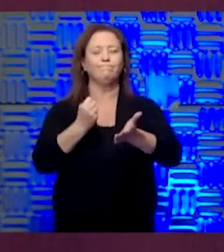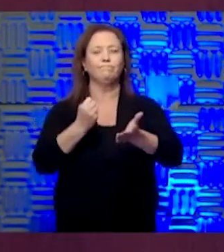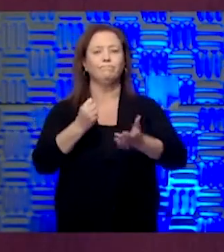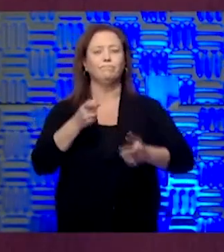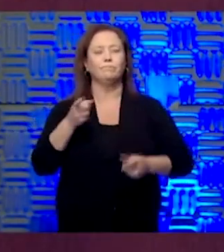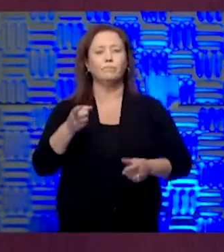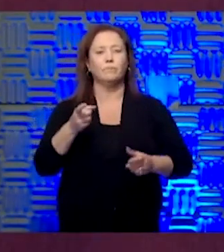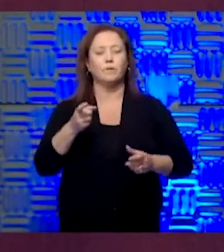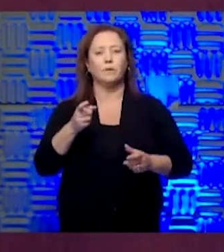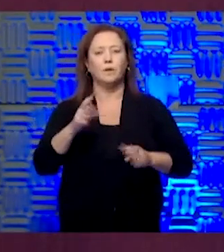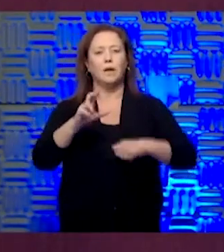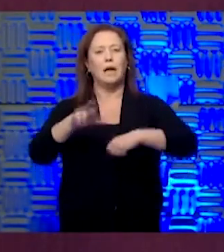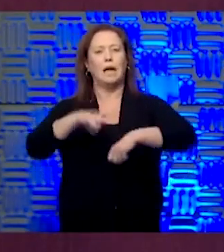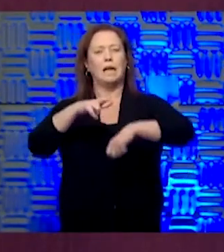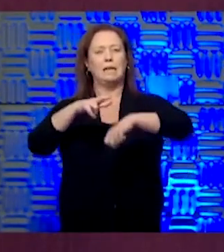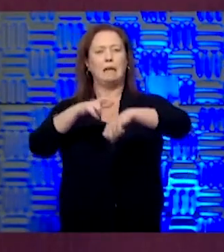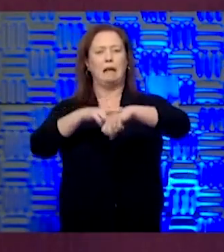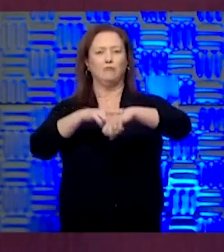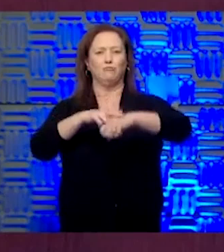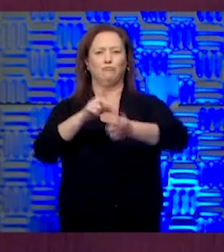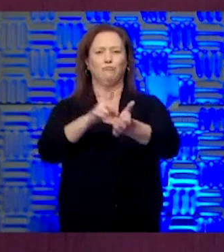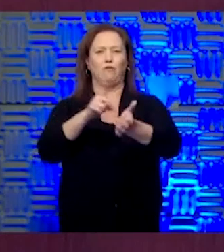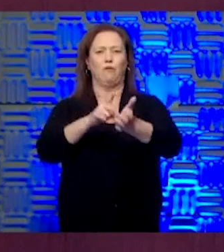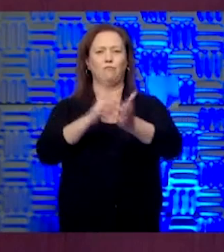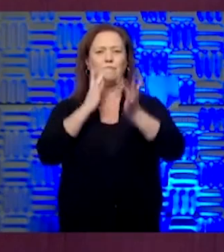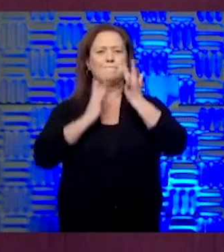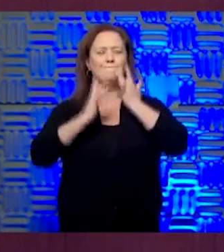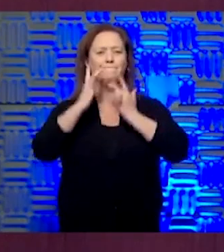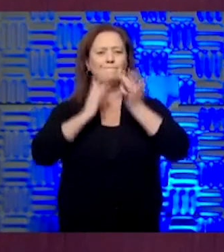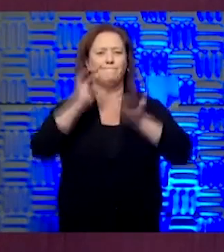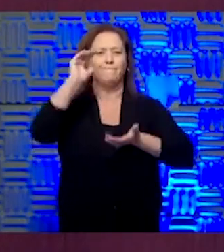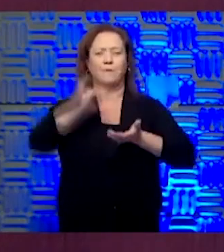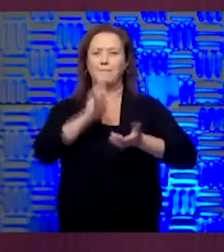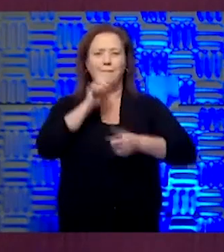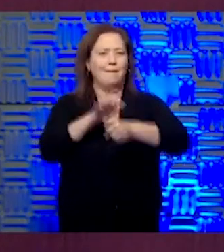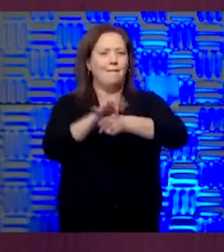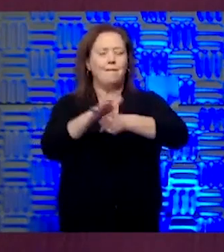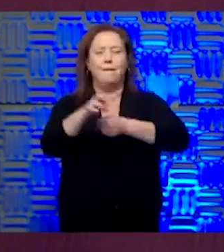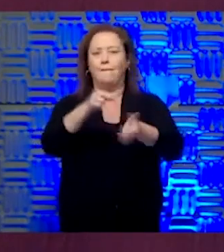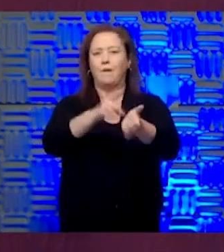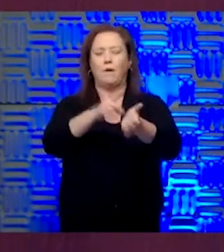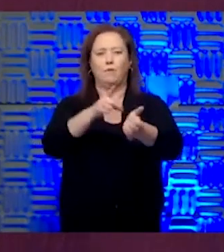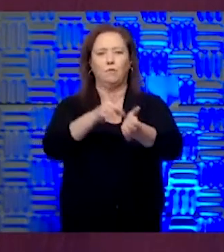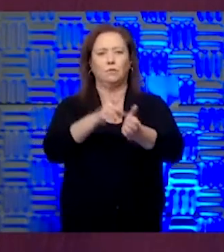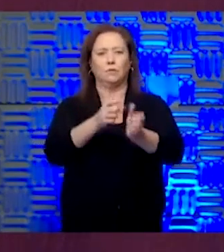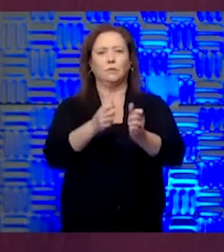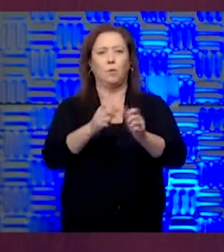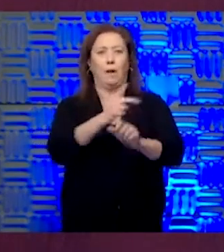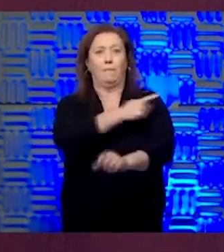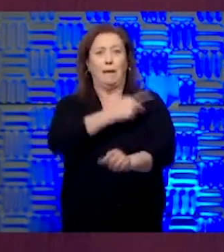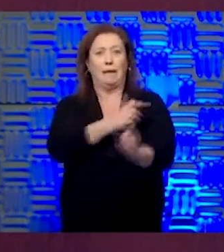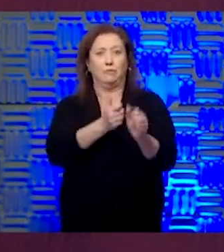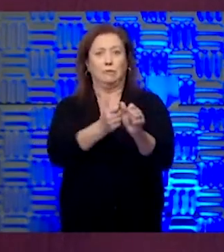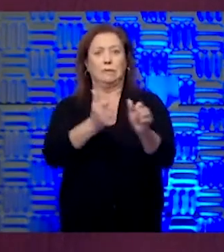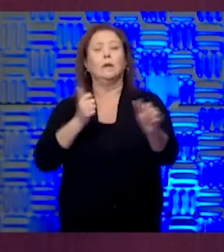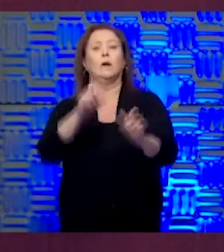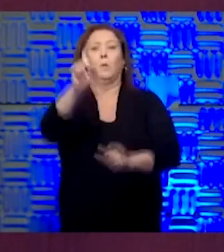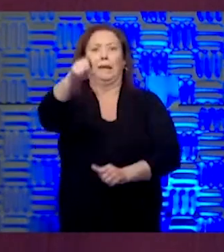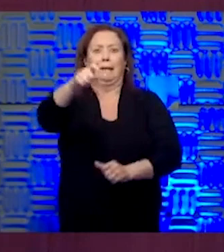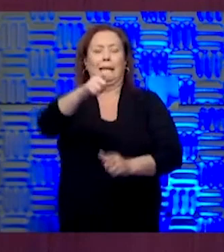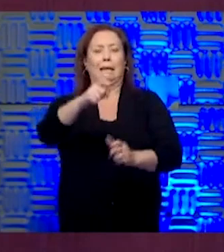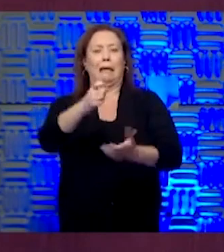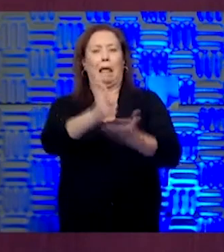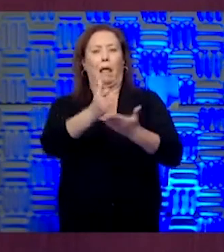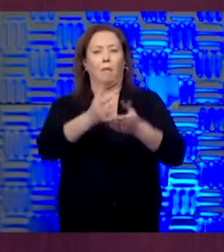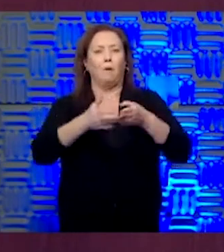had a national physician shortage, and that we've known about for a long time, and we have a backlog of patients who need specialty care across